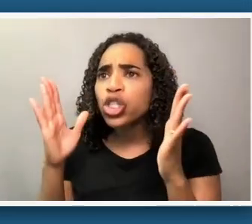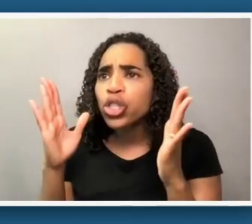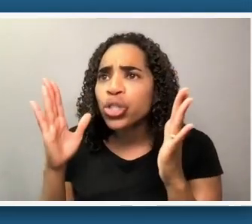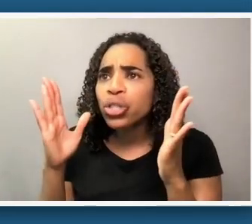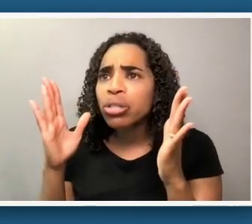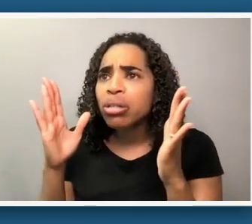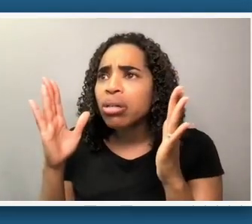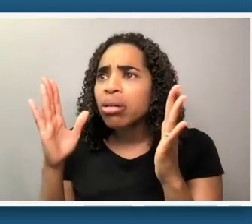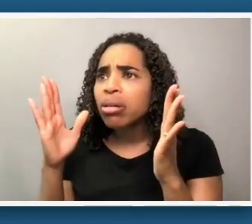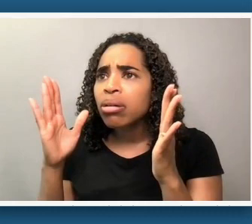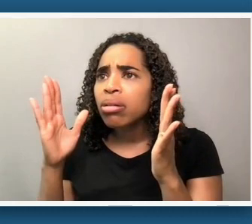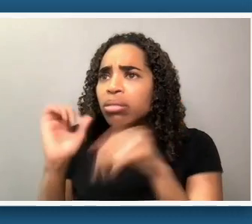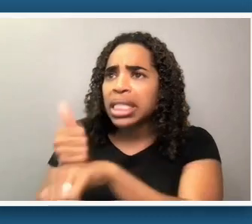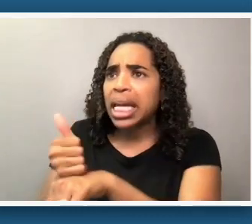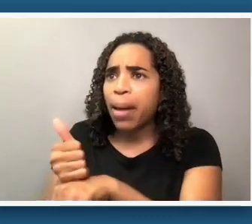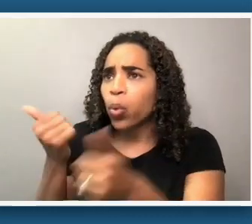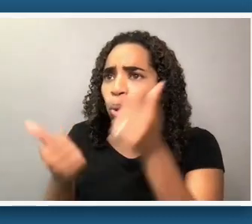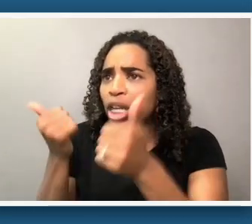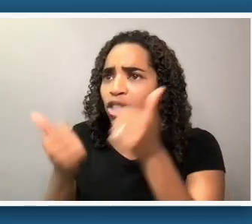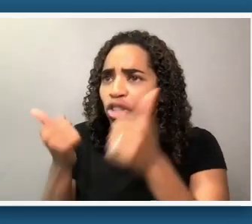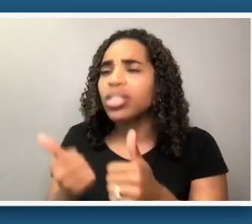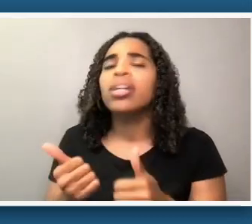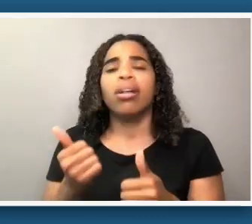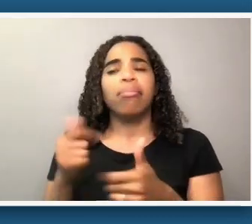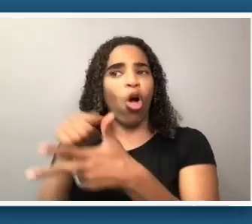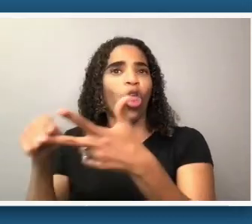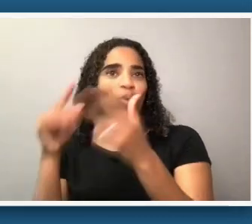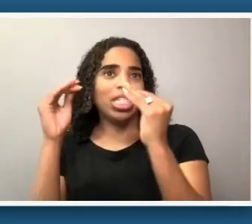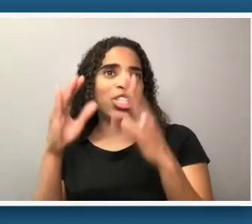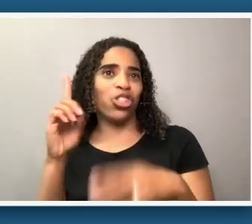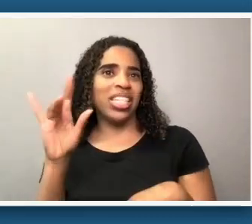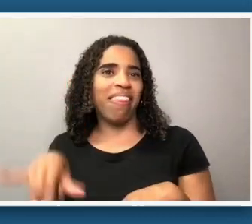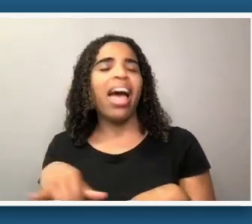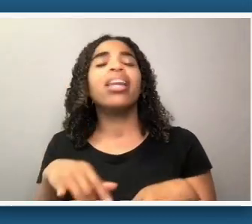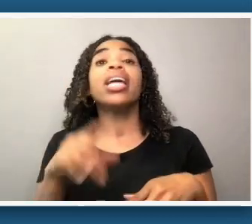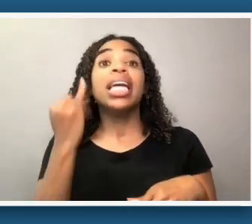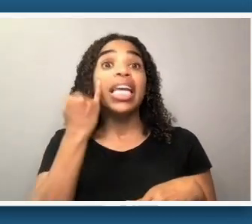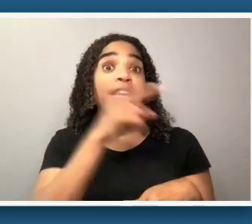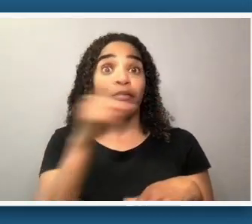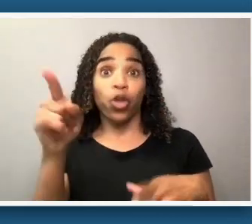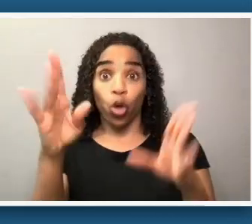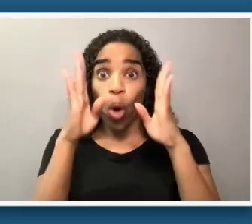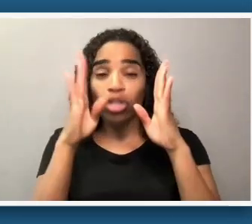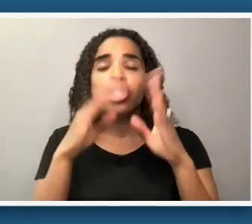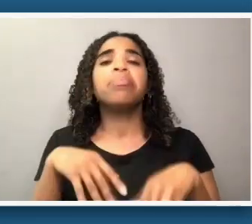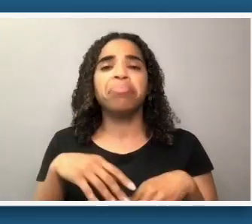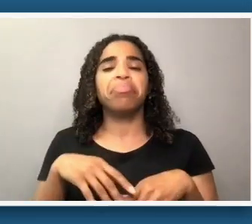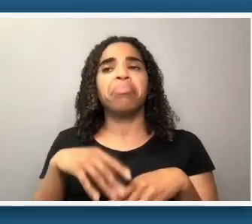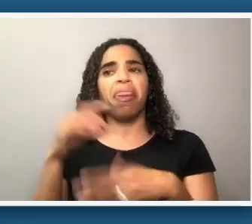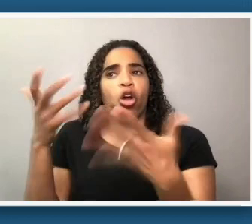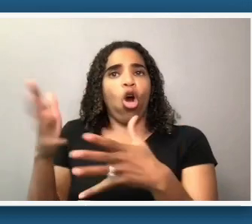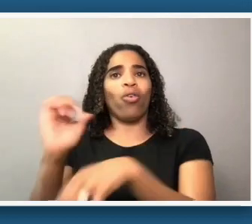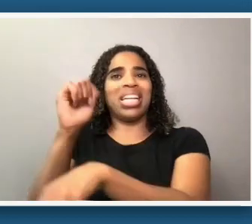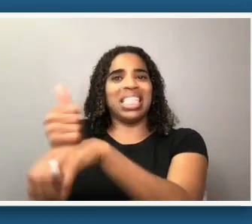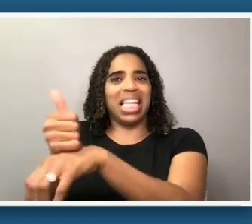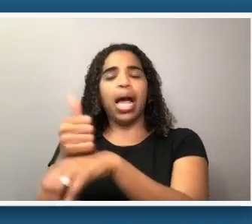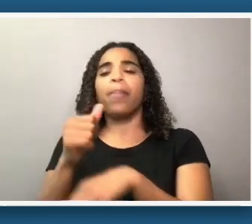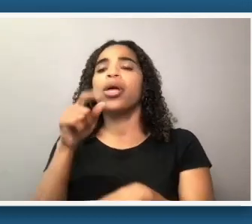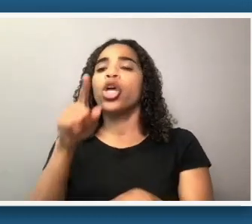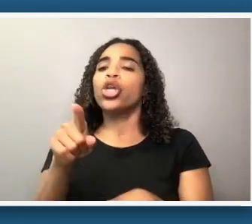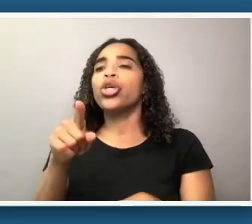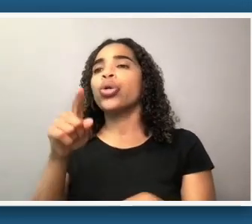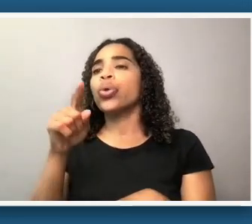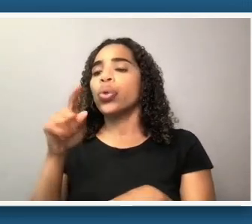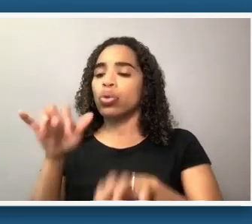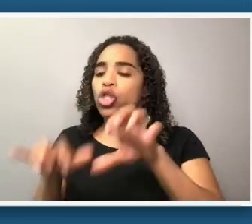your collections. For those of you watching, those are embedded in the Learning Lab. If you do a search for Project